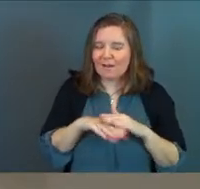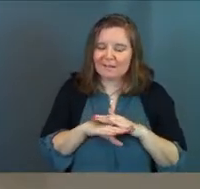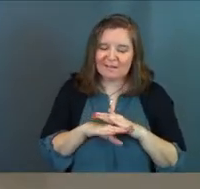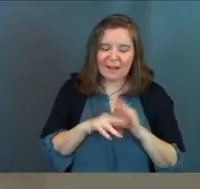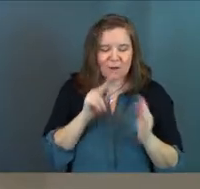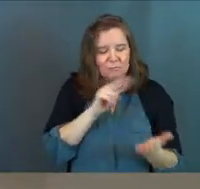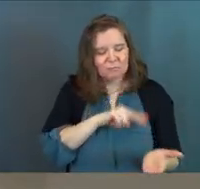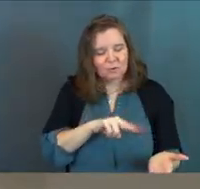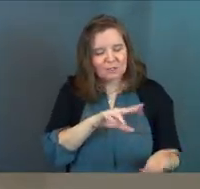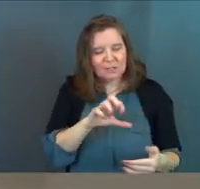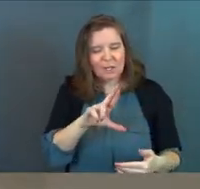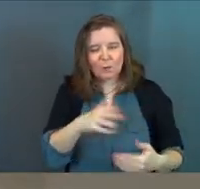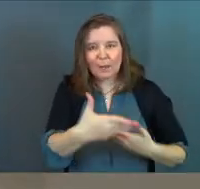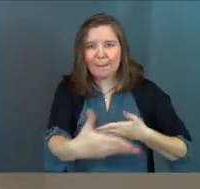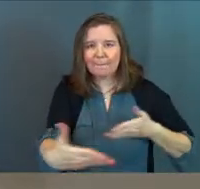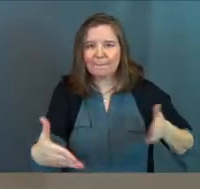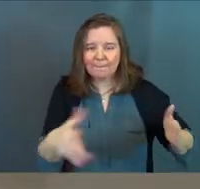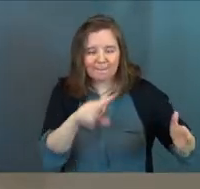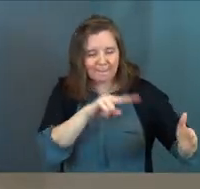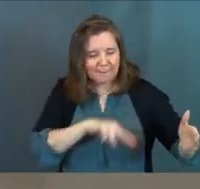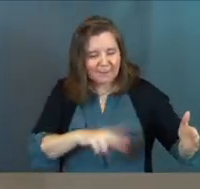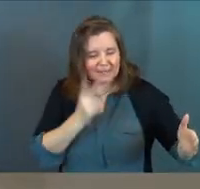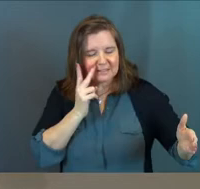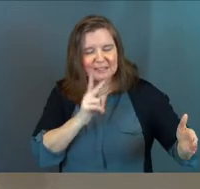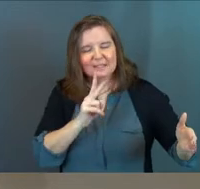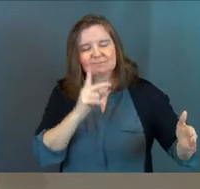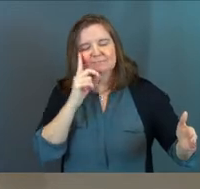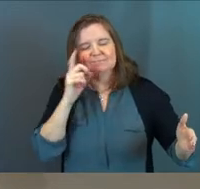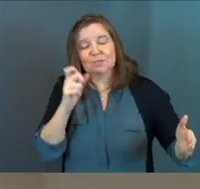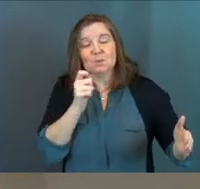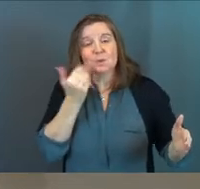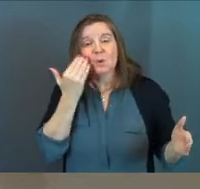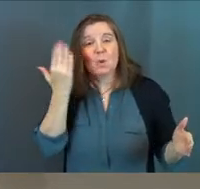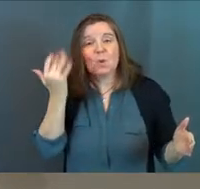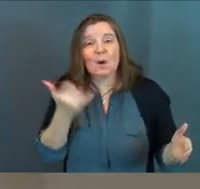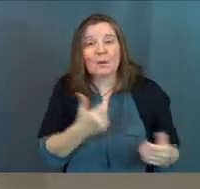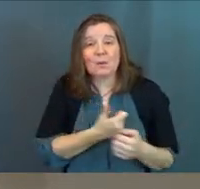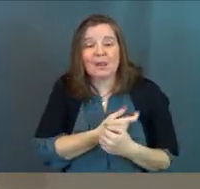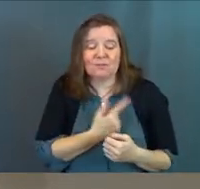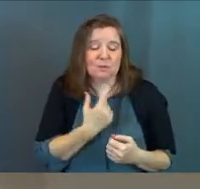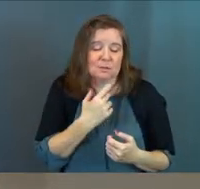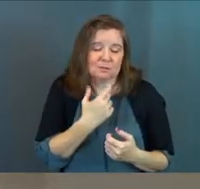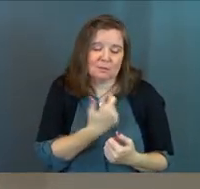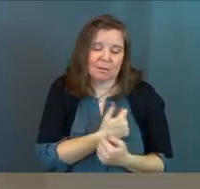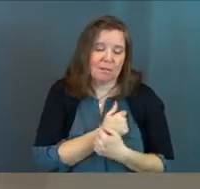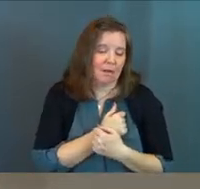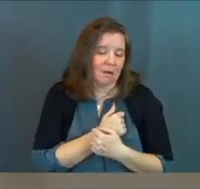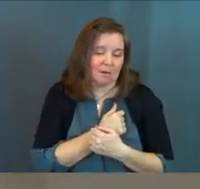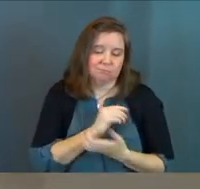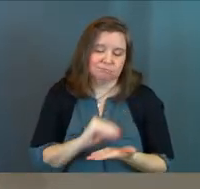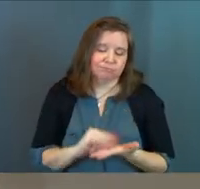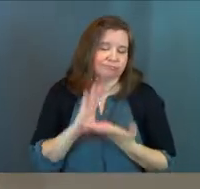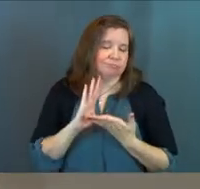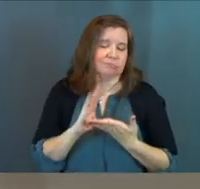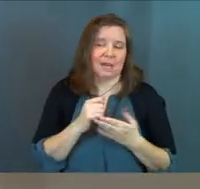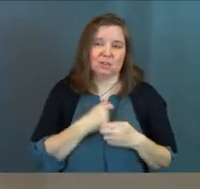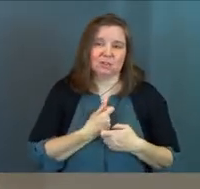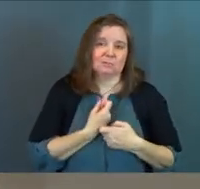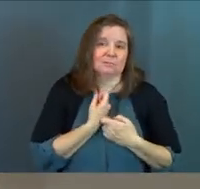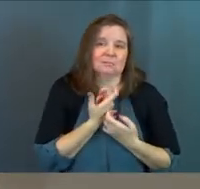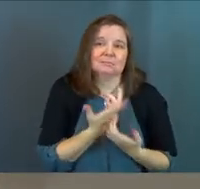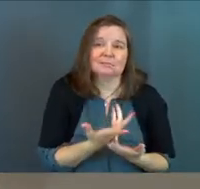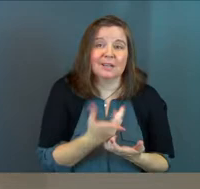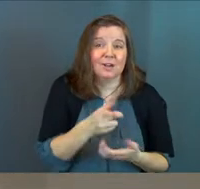in and looking into that crib and seeing a child that you don't even know why you love them, you just love them. And it just pours out of